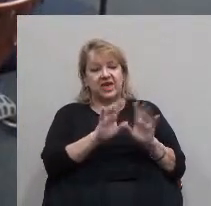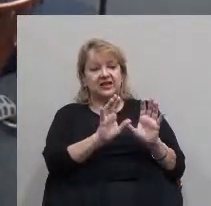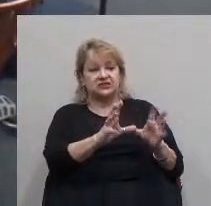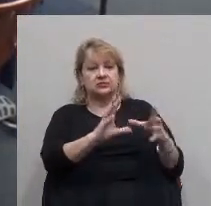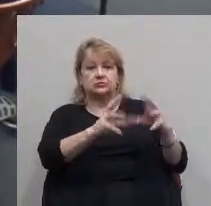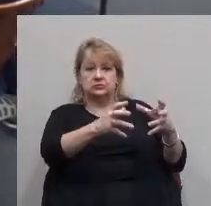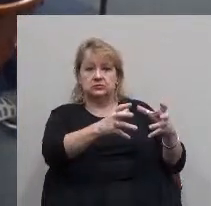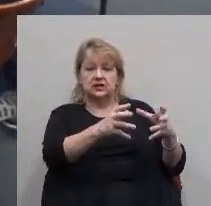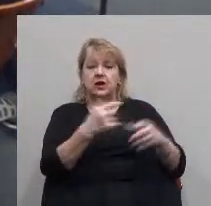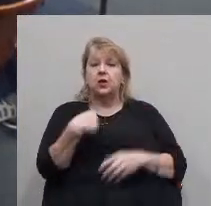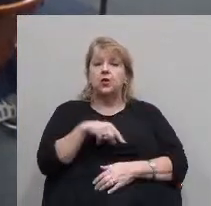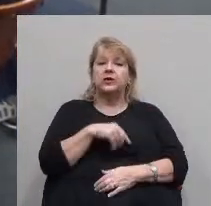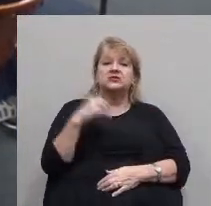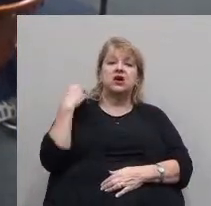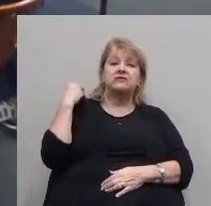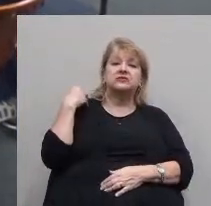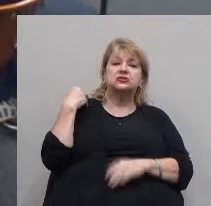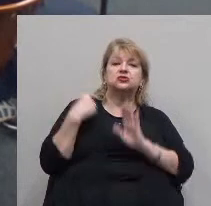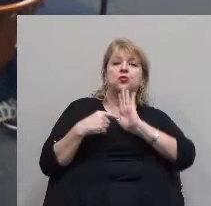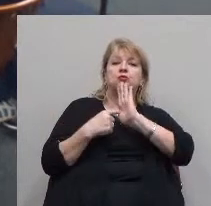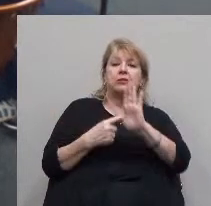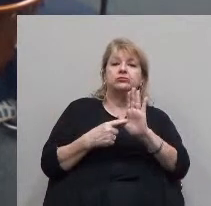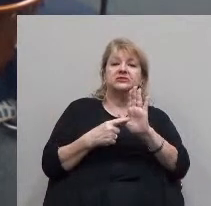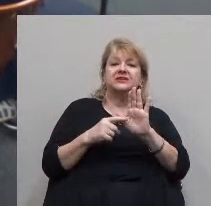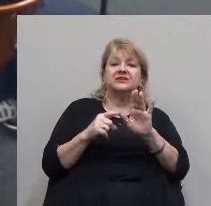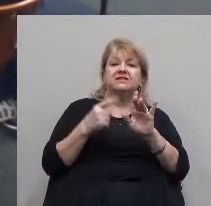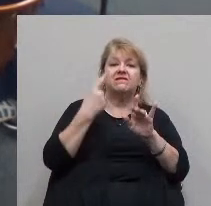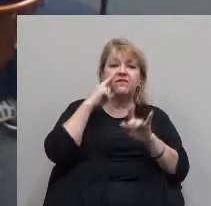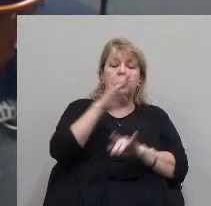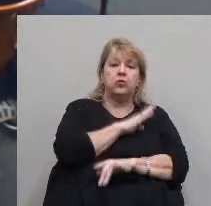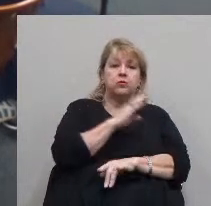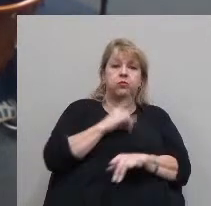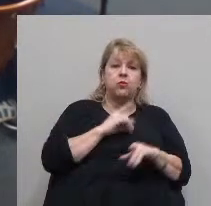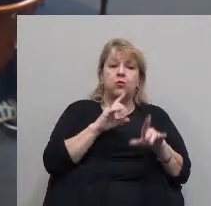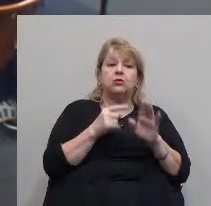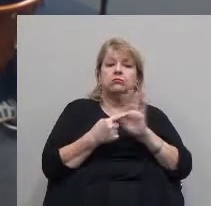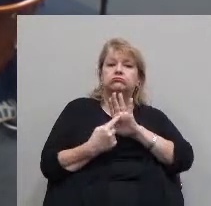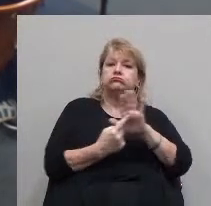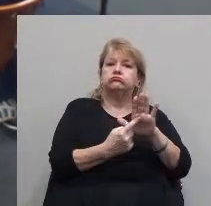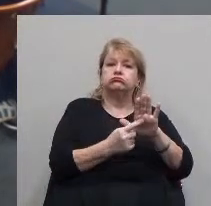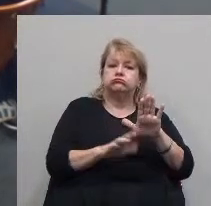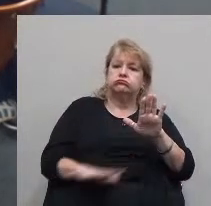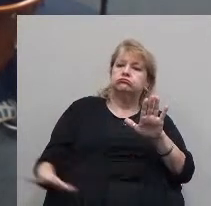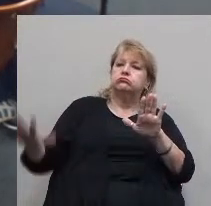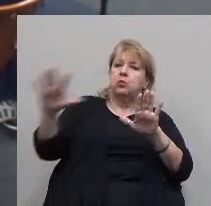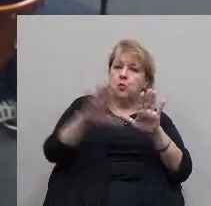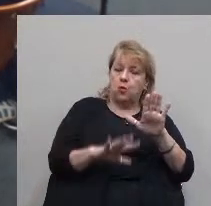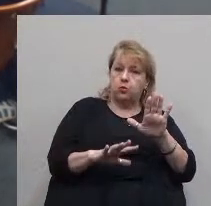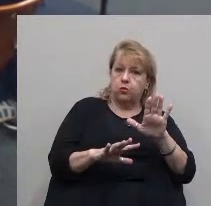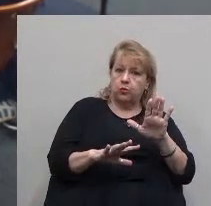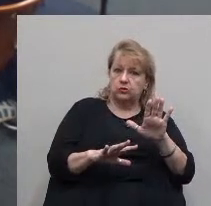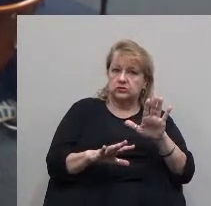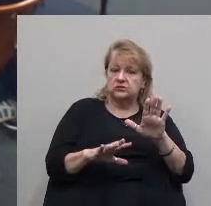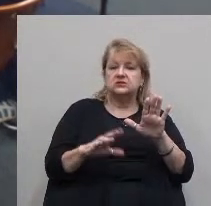as officers, when we're representing the entire board, we can do so in a way that's informed.